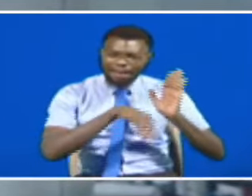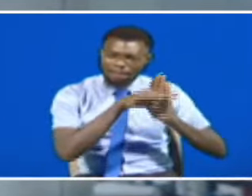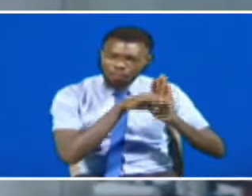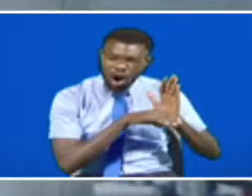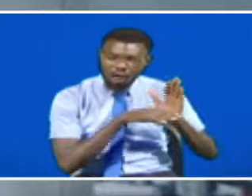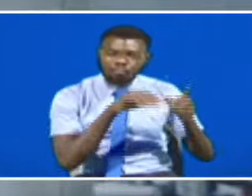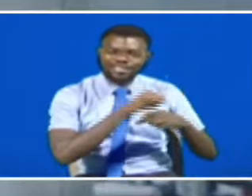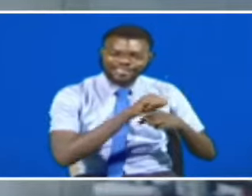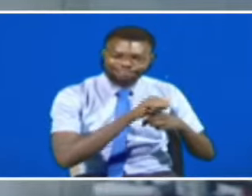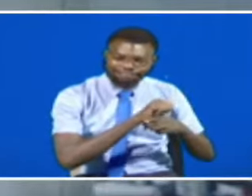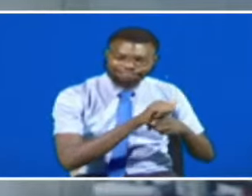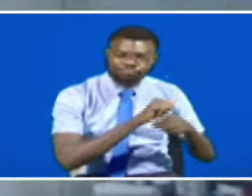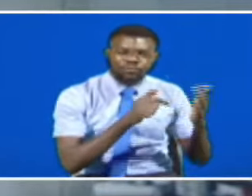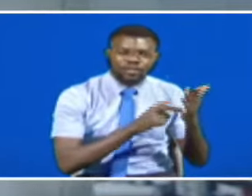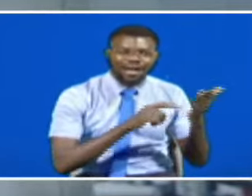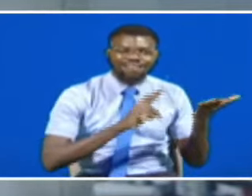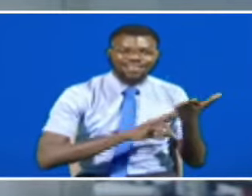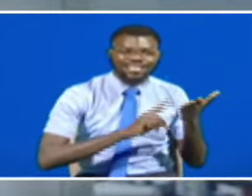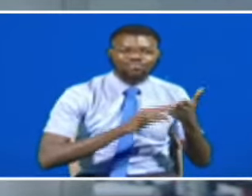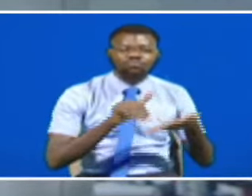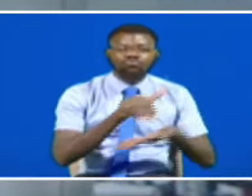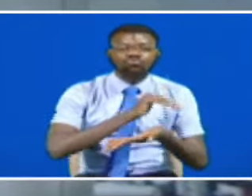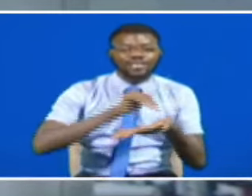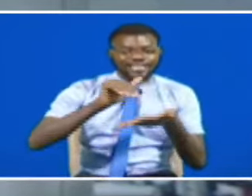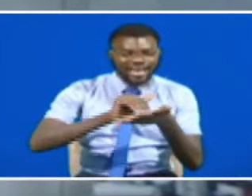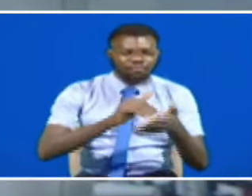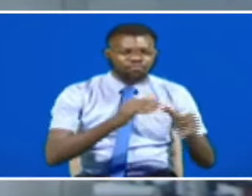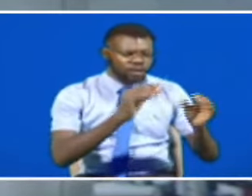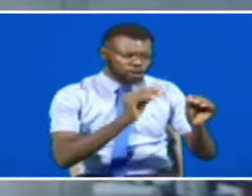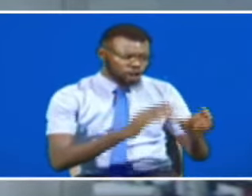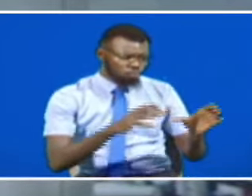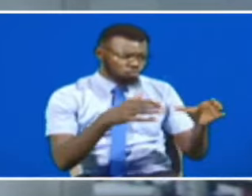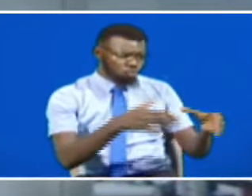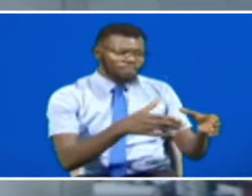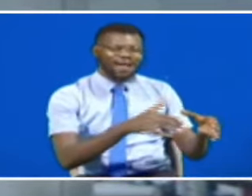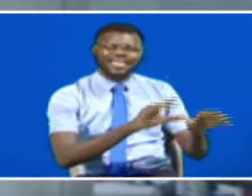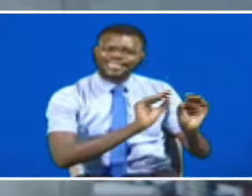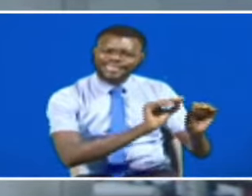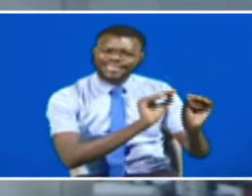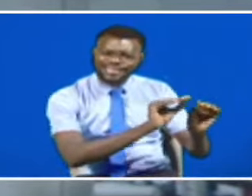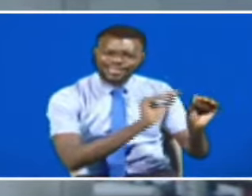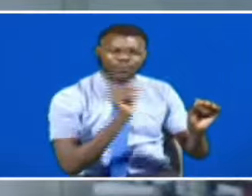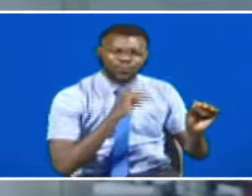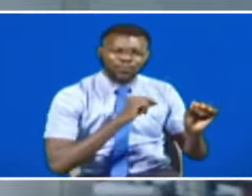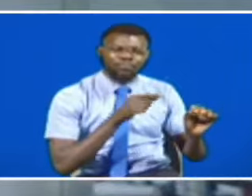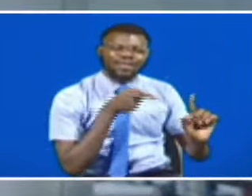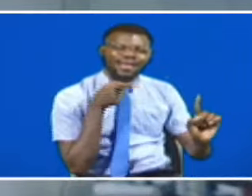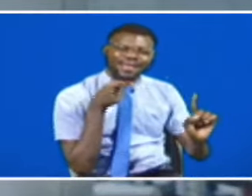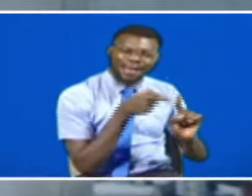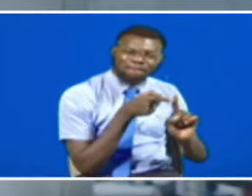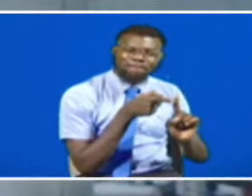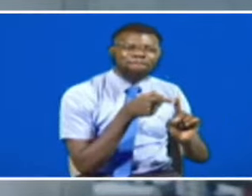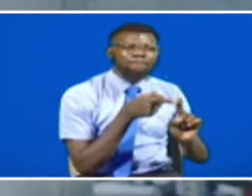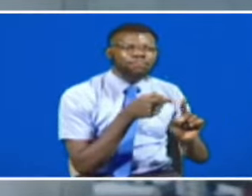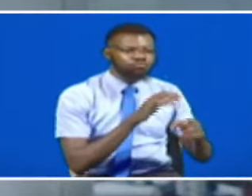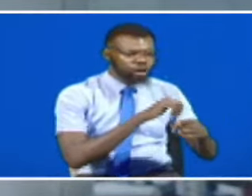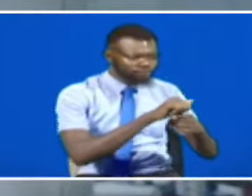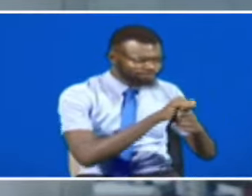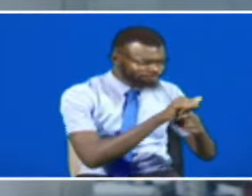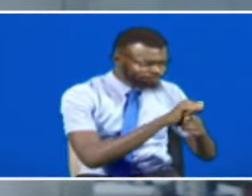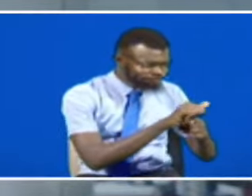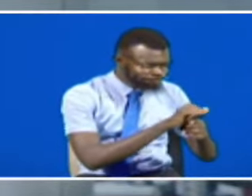for technical vocational center instructors. This initiative's aim to align training with industry